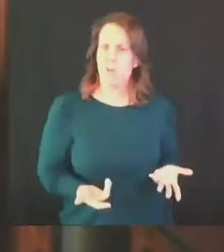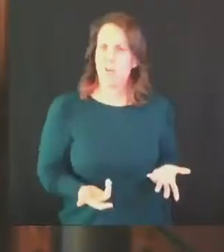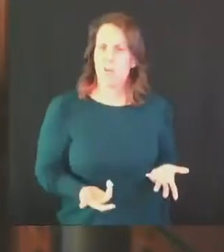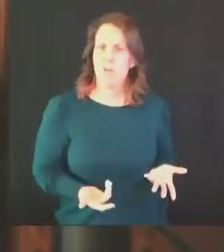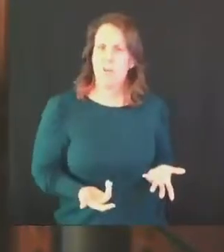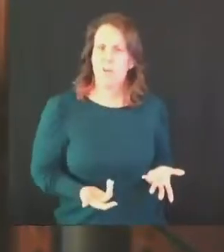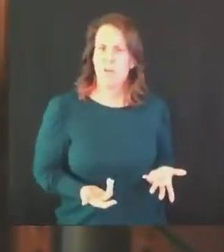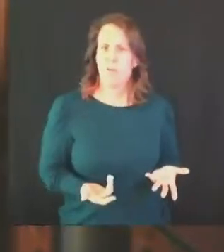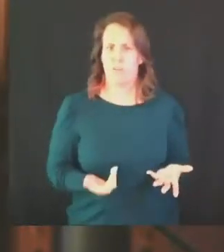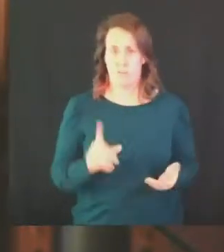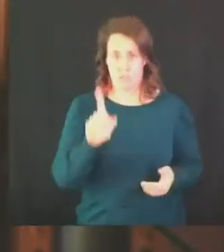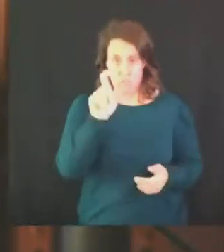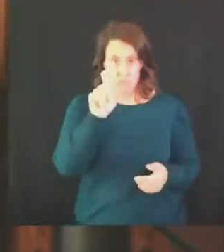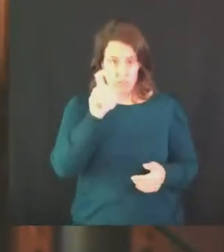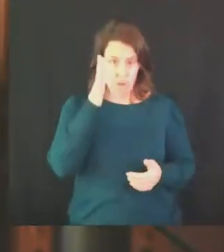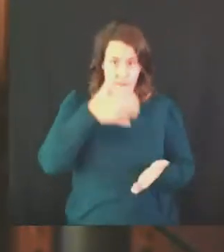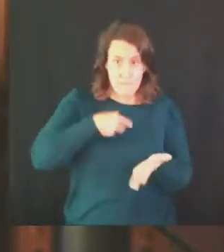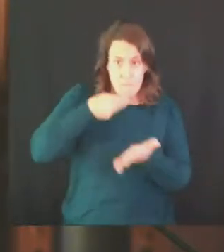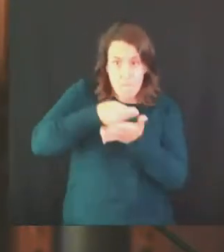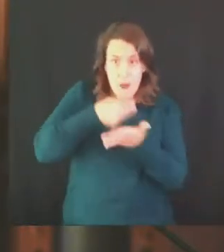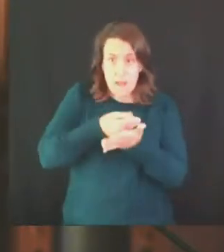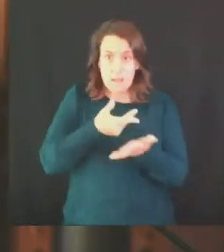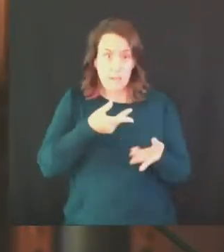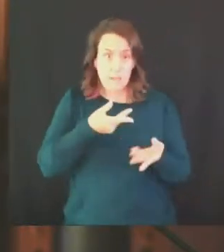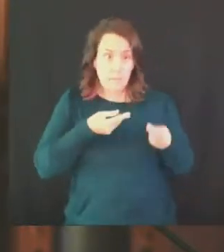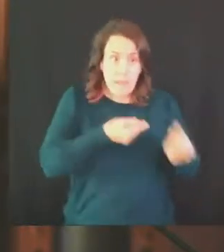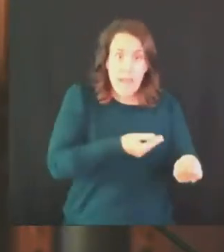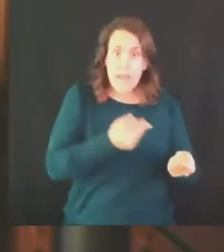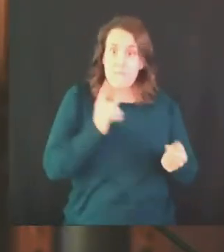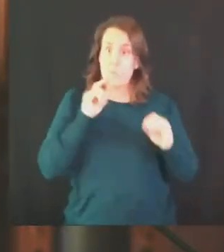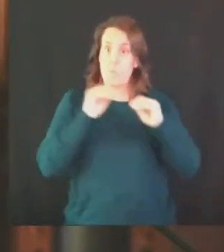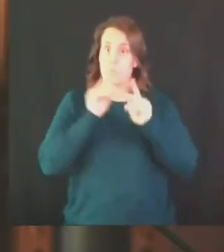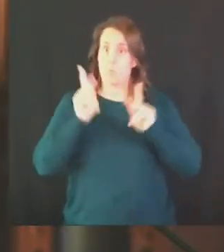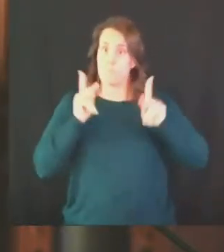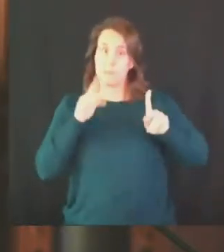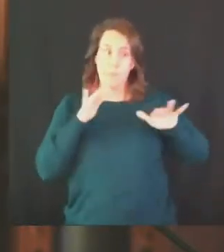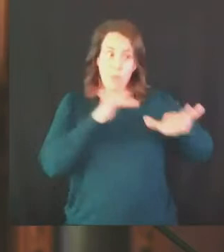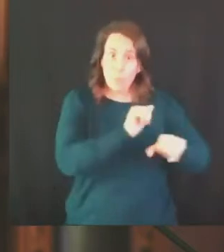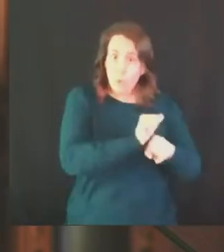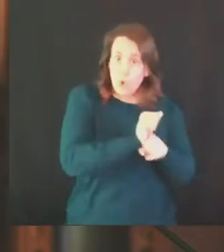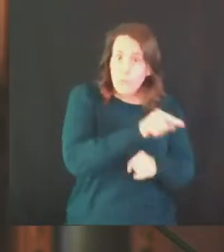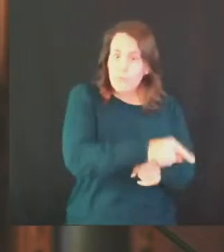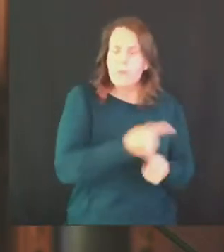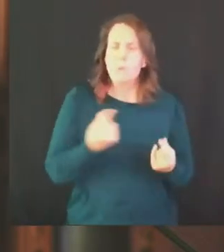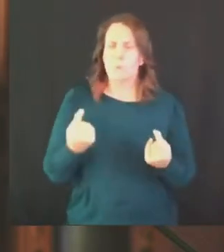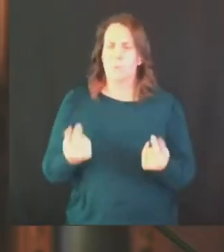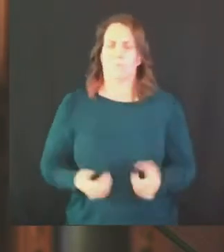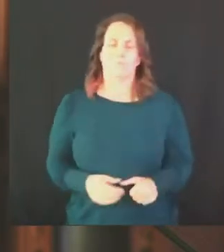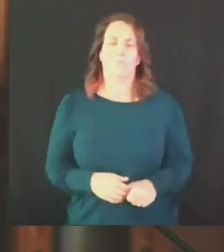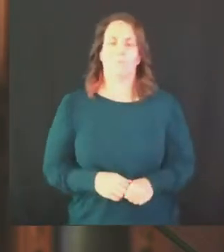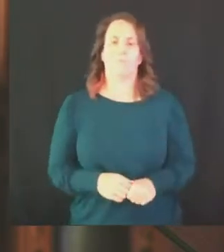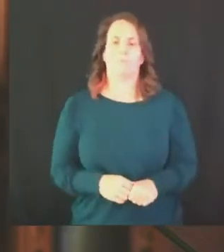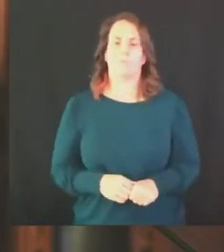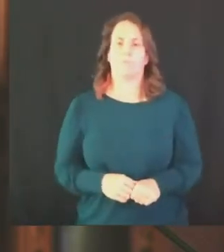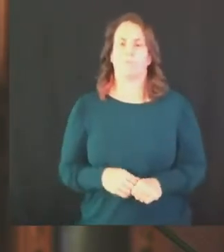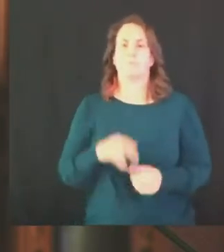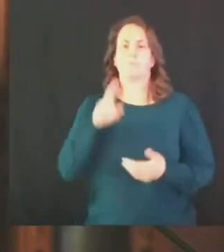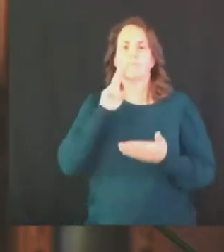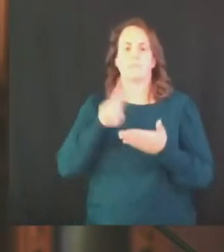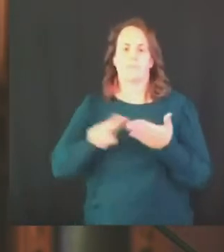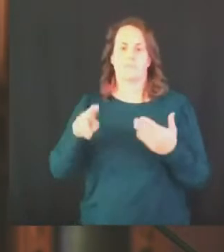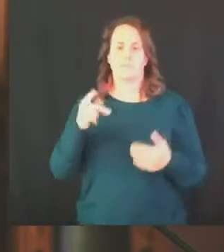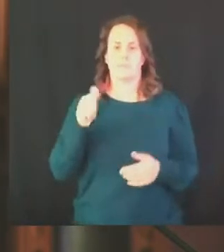one staffing contract in place and are working to expand those resources.